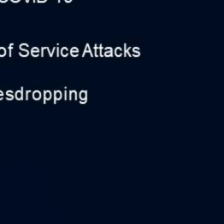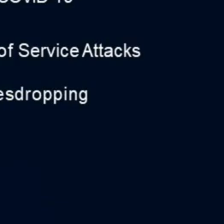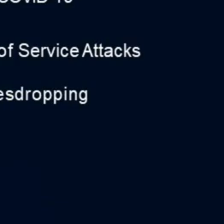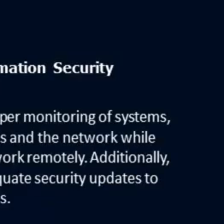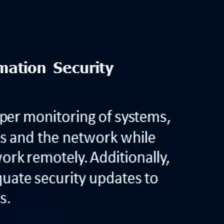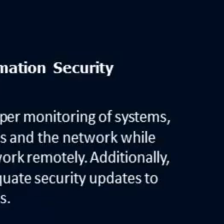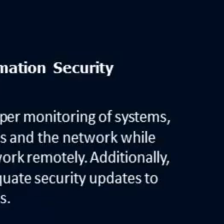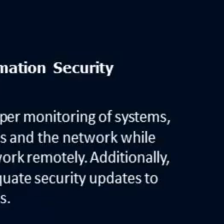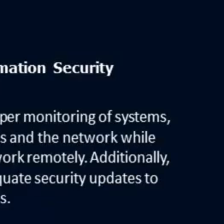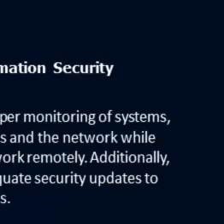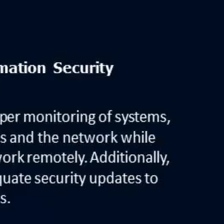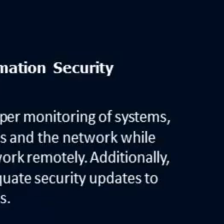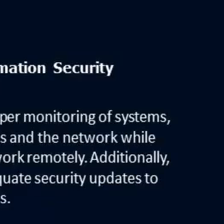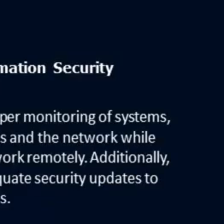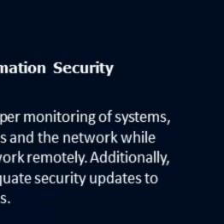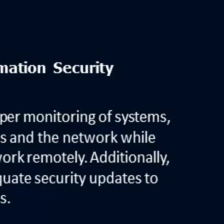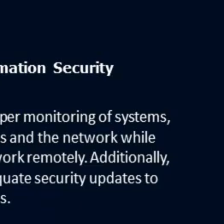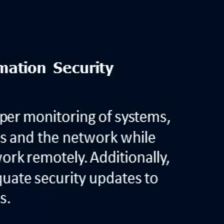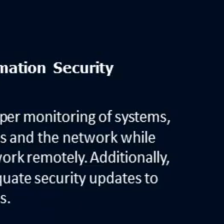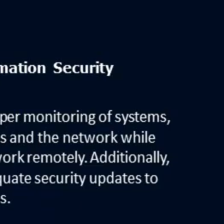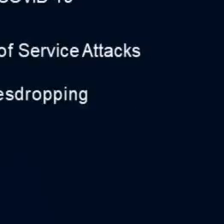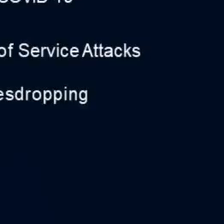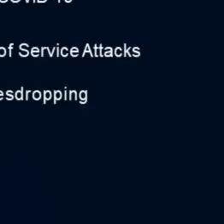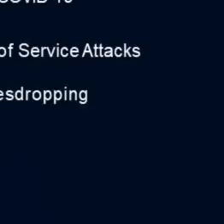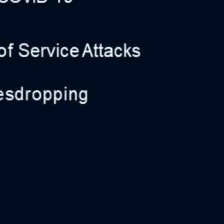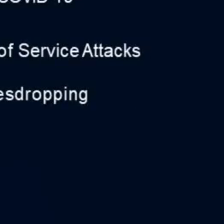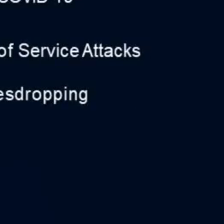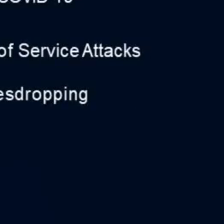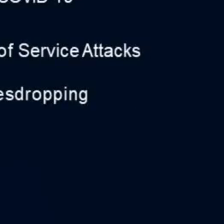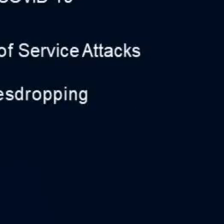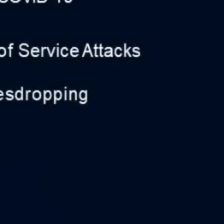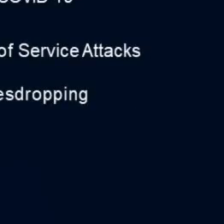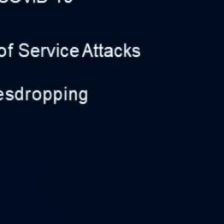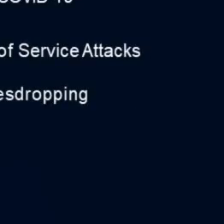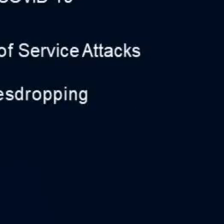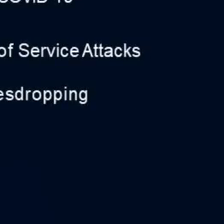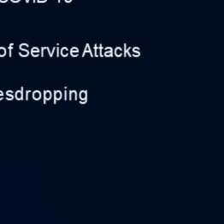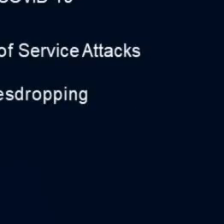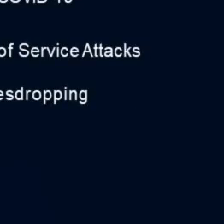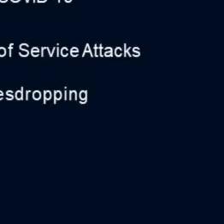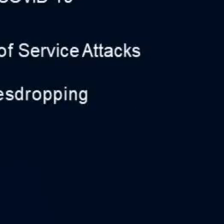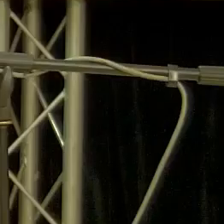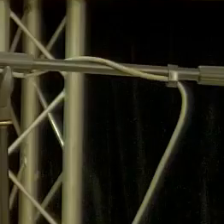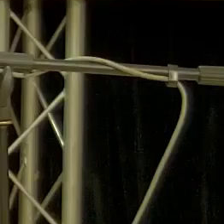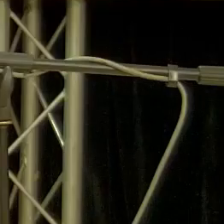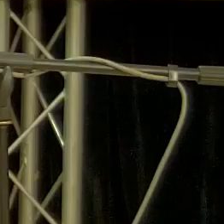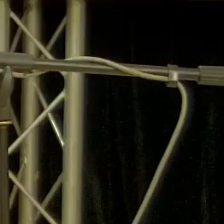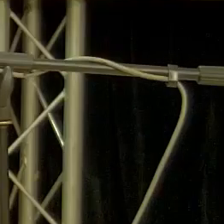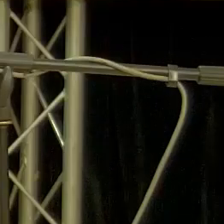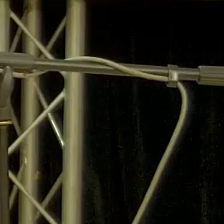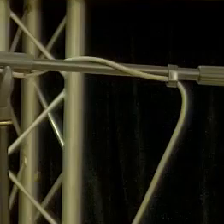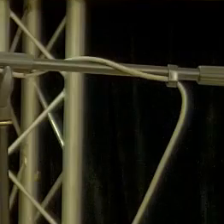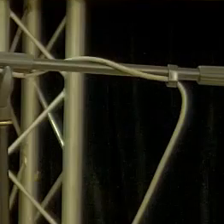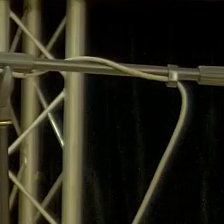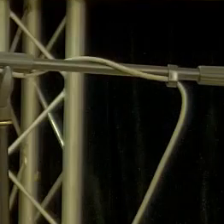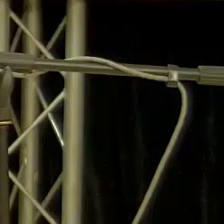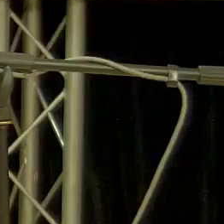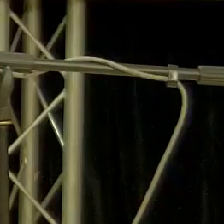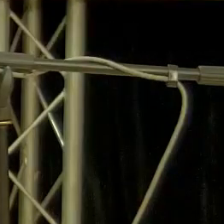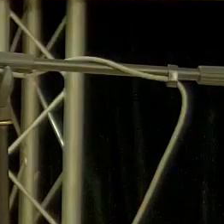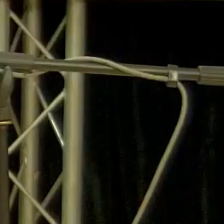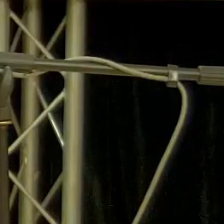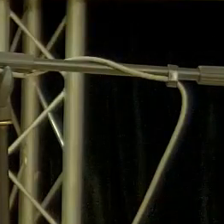risk, their business and operational risk, and also information security risk, which